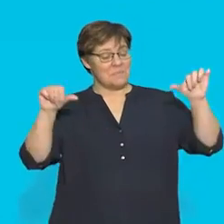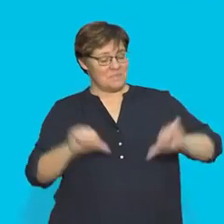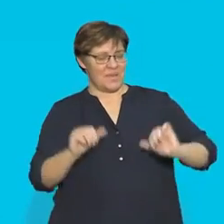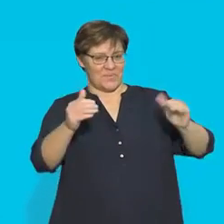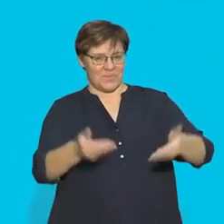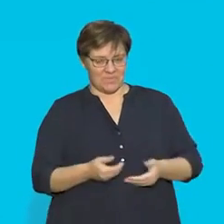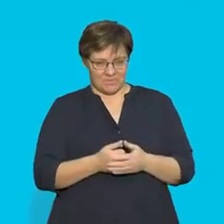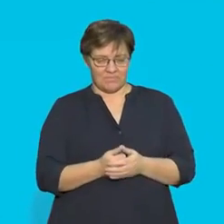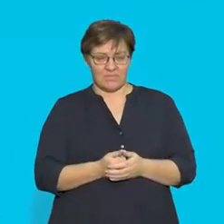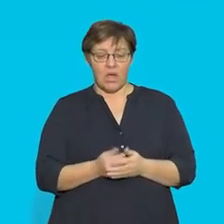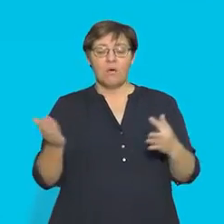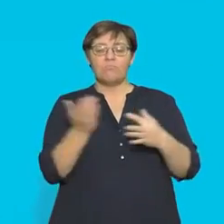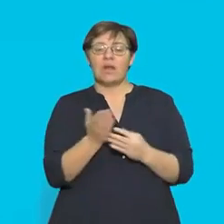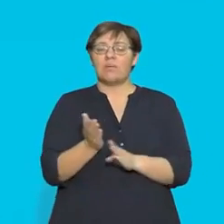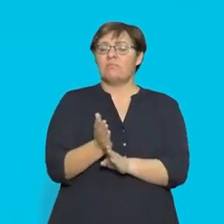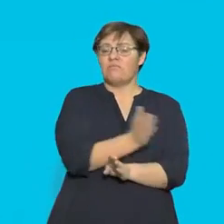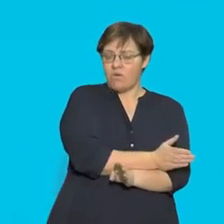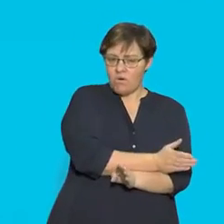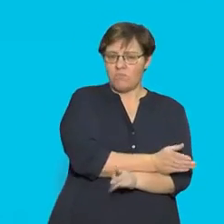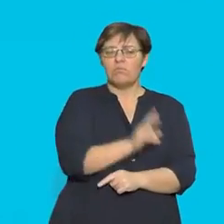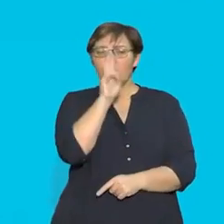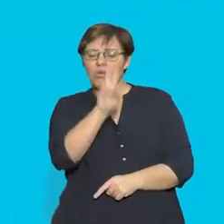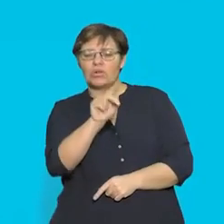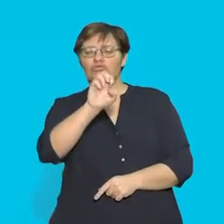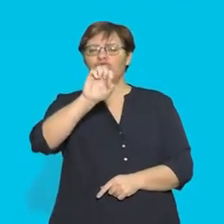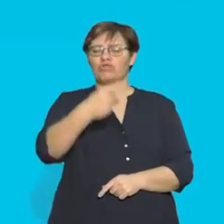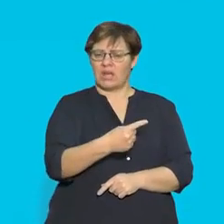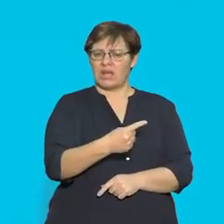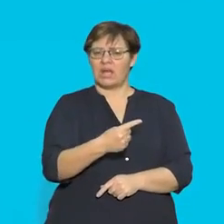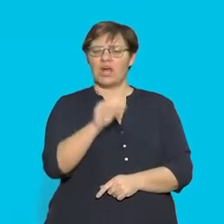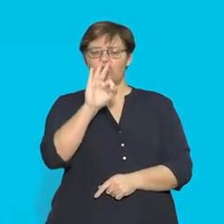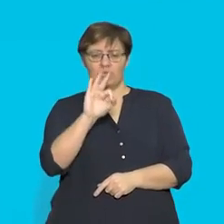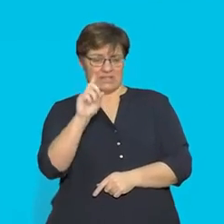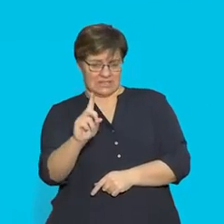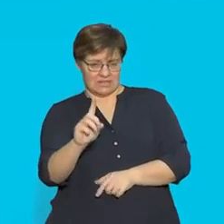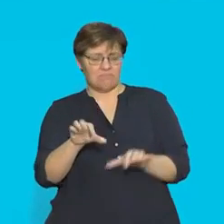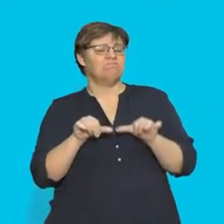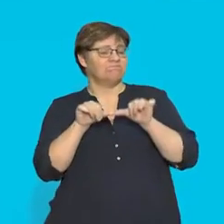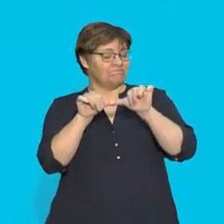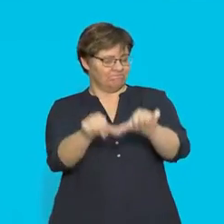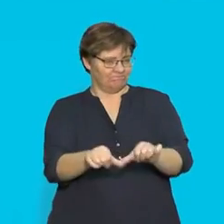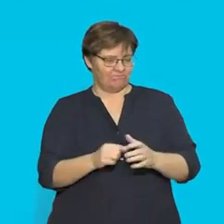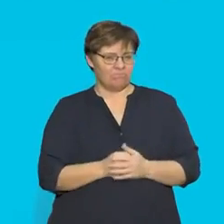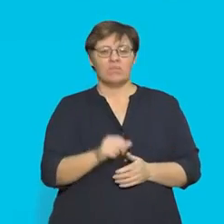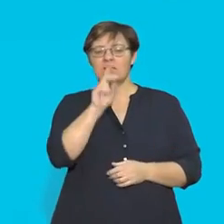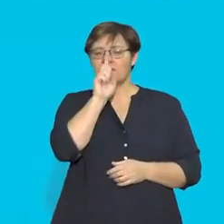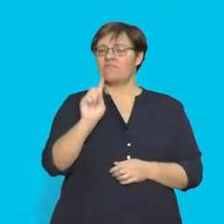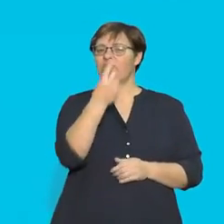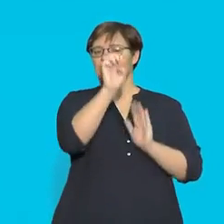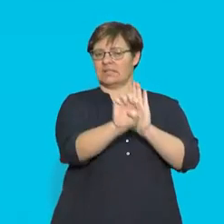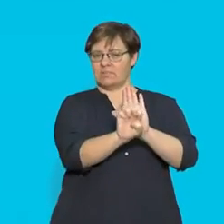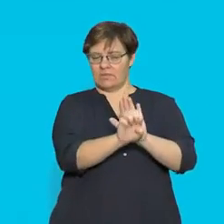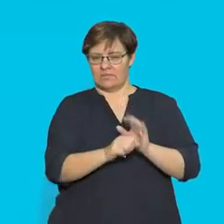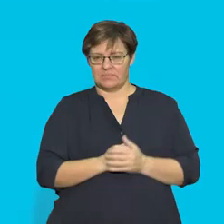Okay, welcome back. Before the break, we were dealing with 3D trigonometry problems. So we will continue with that. Let's look at